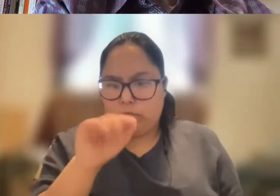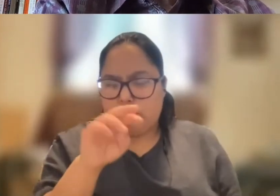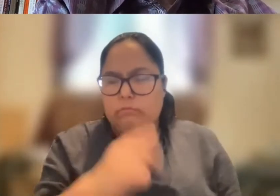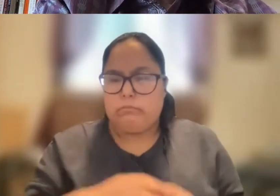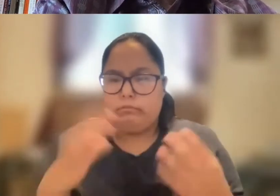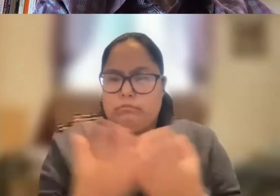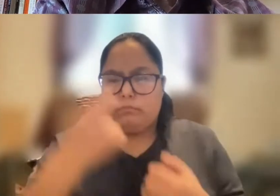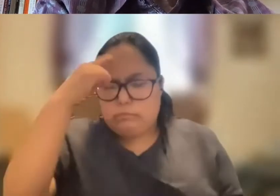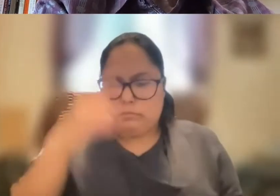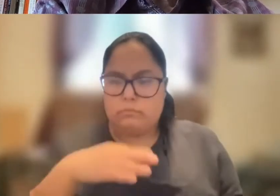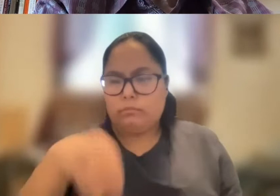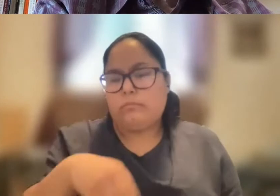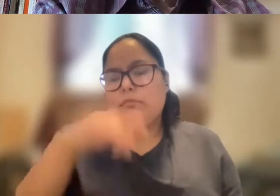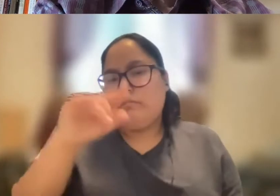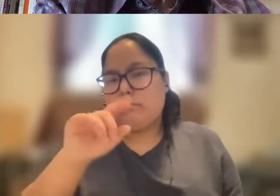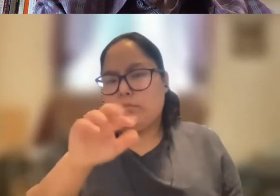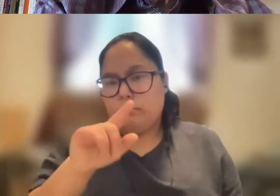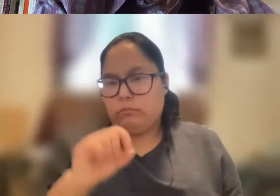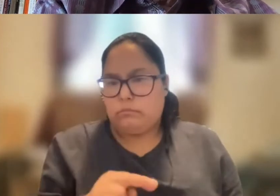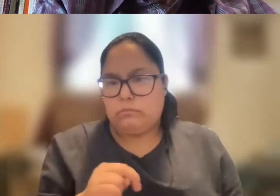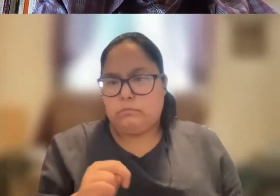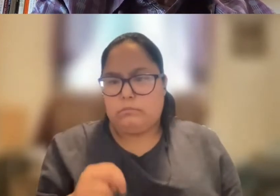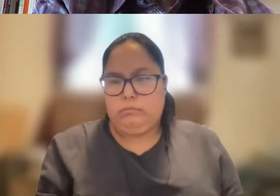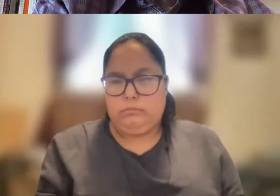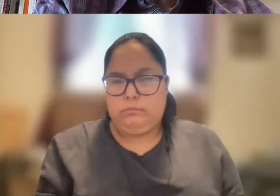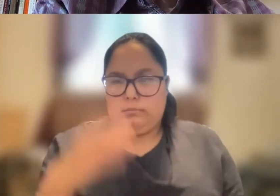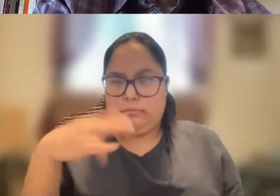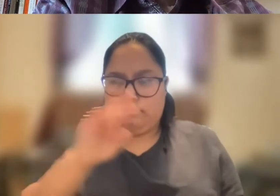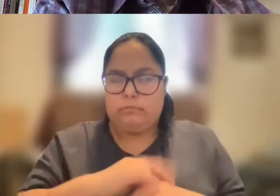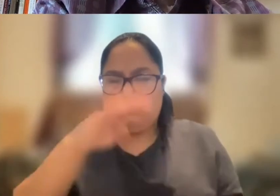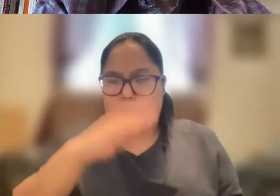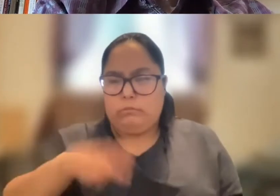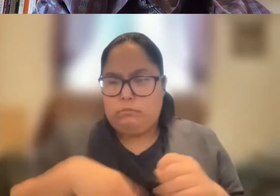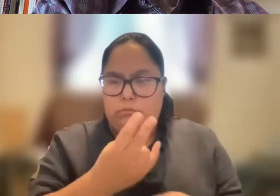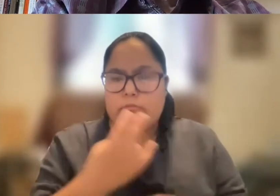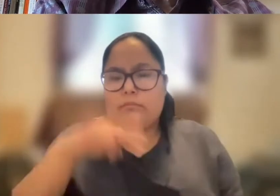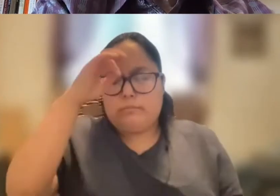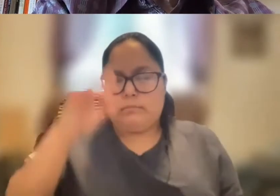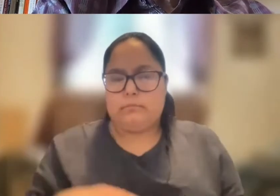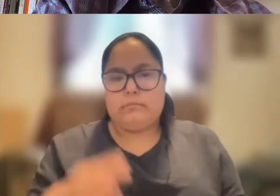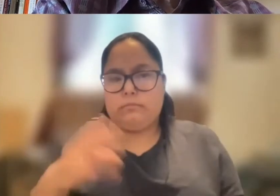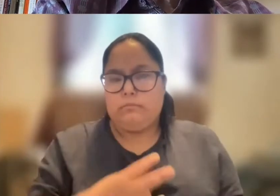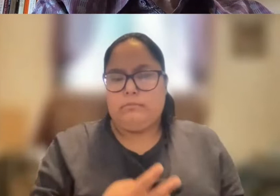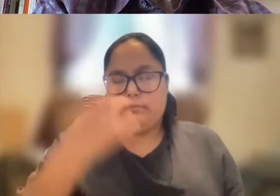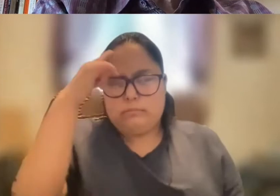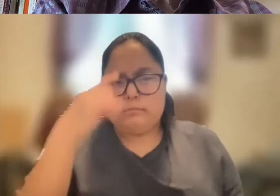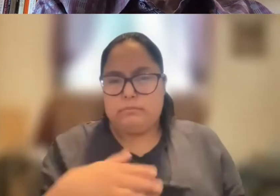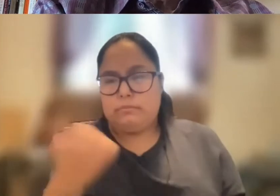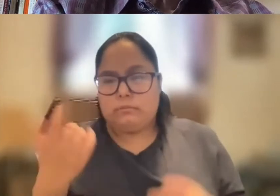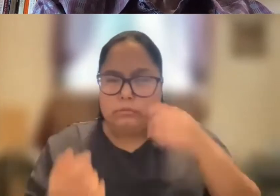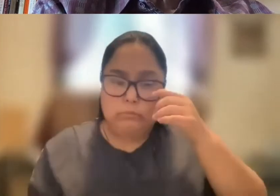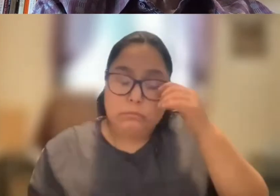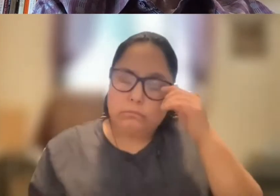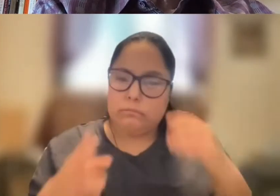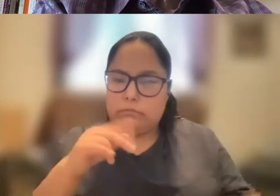Club here in Edmonton, and we were privileged. John, what was that, 3 years, 4 years ago now? When you Yeah, 3 years anyway. 3 anyway, yeah. Okay.